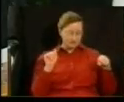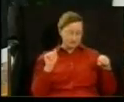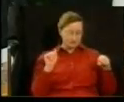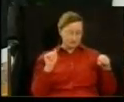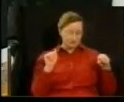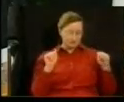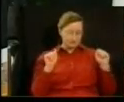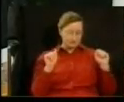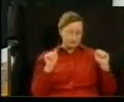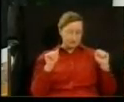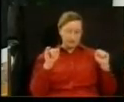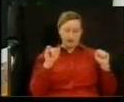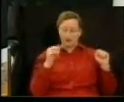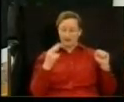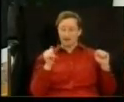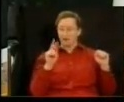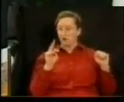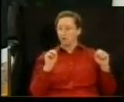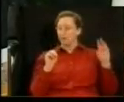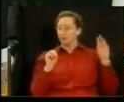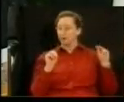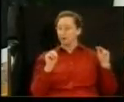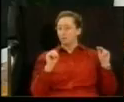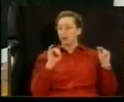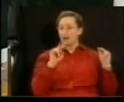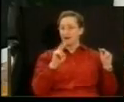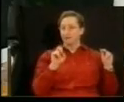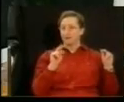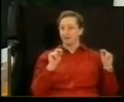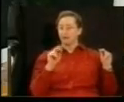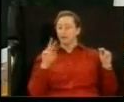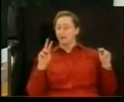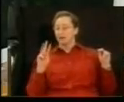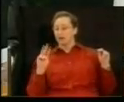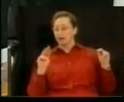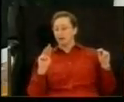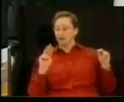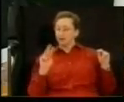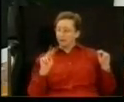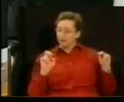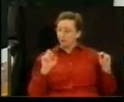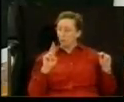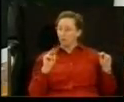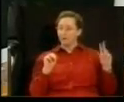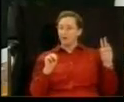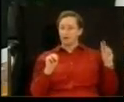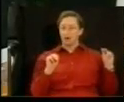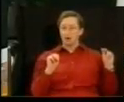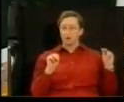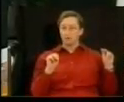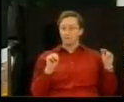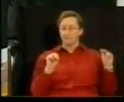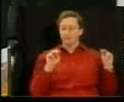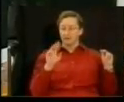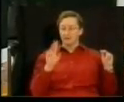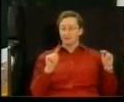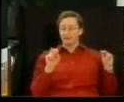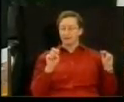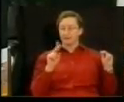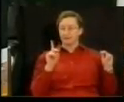Commissioner Ivan Harmon, No. Commissioner Norman, No. Commissioner Ten,